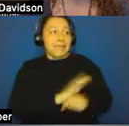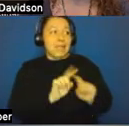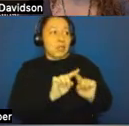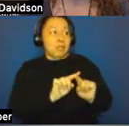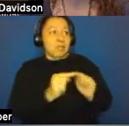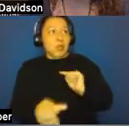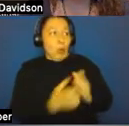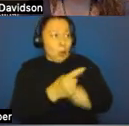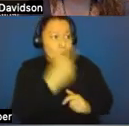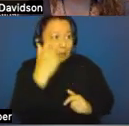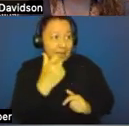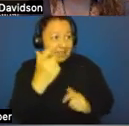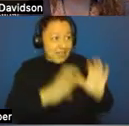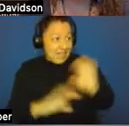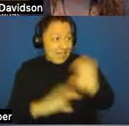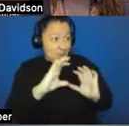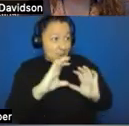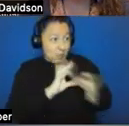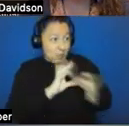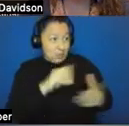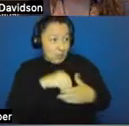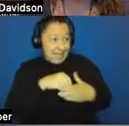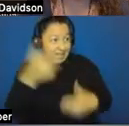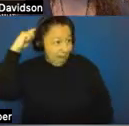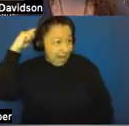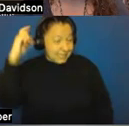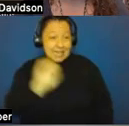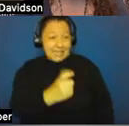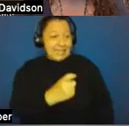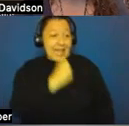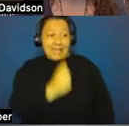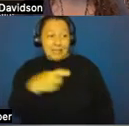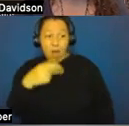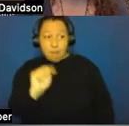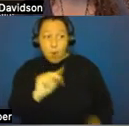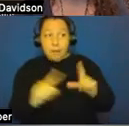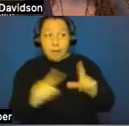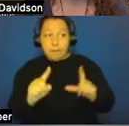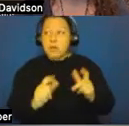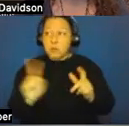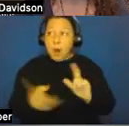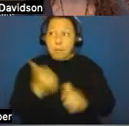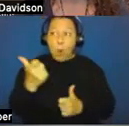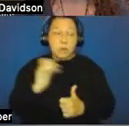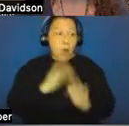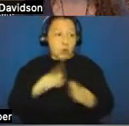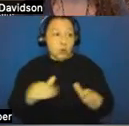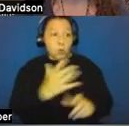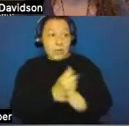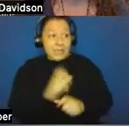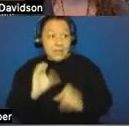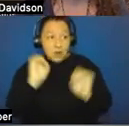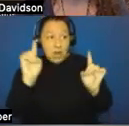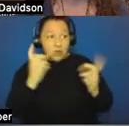brains. It is totally different. Sex is not porn, but it is where most of our kids are getting their sexual education from, and it is an epidemic in